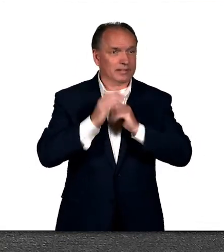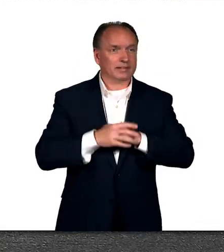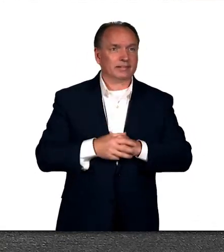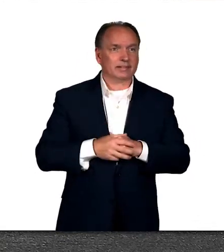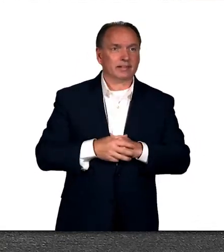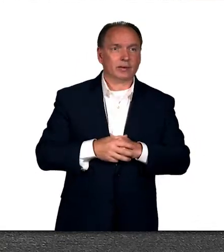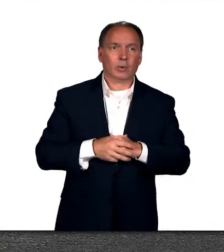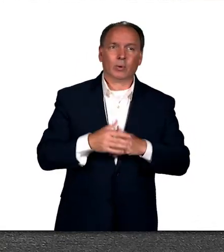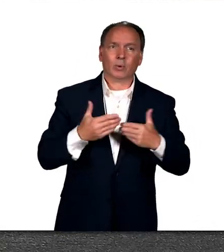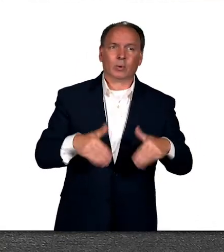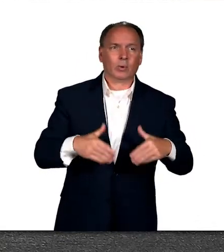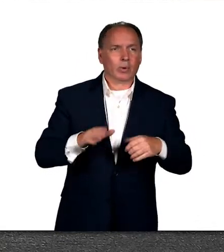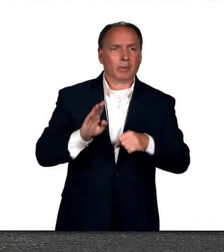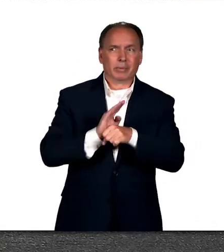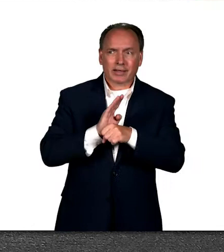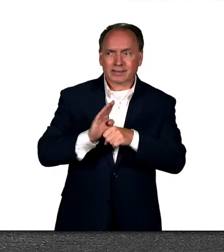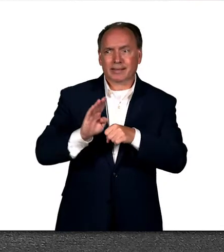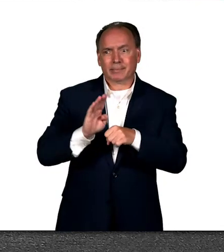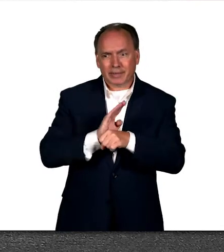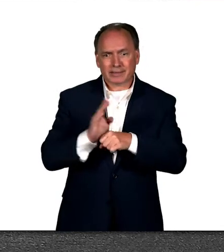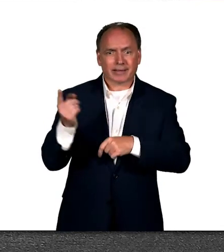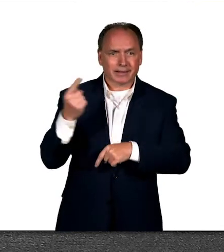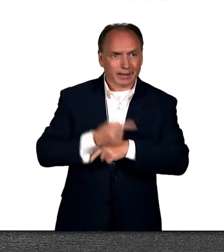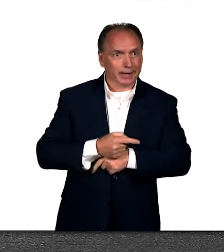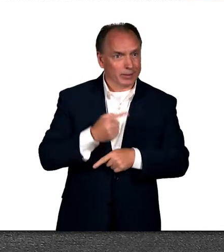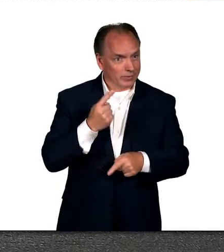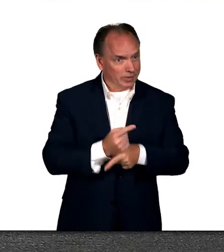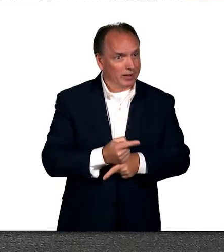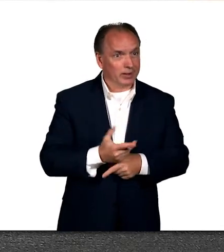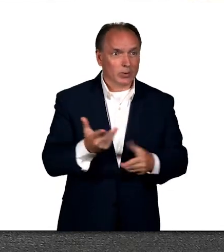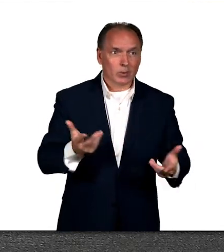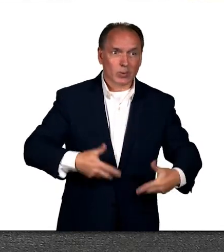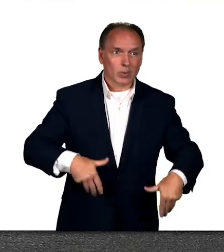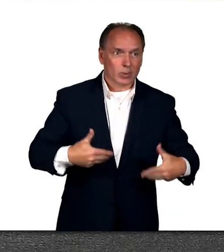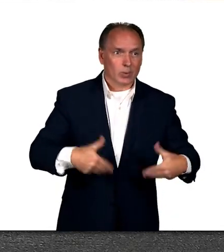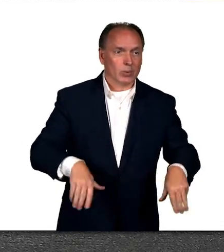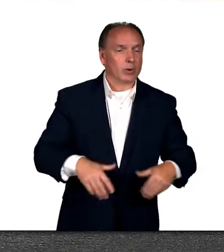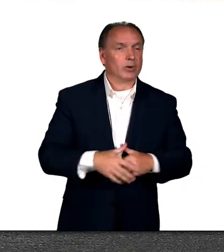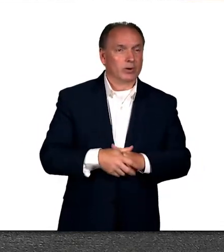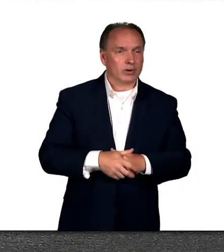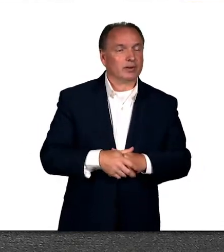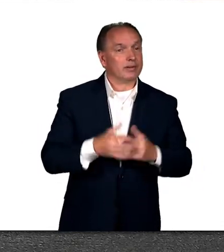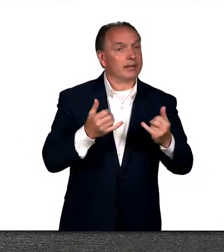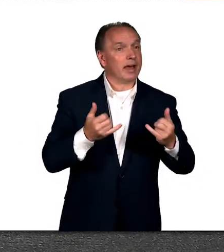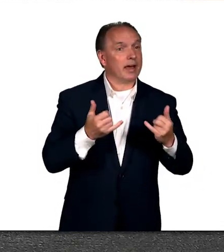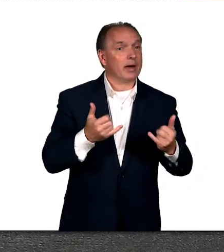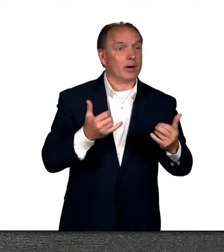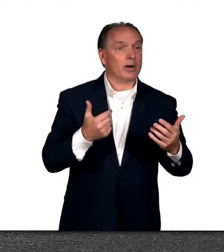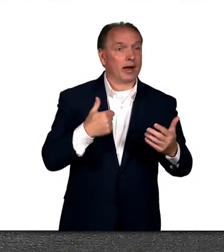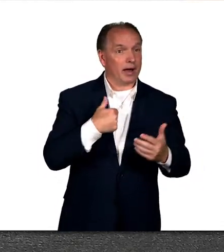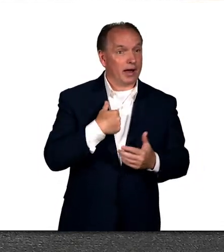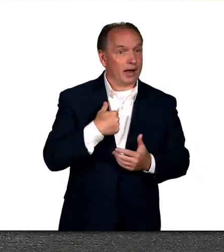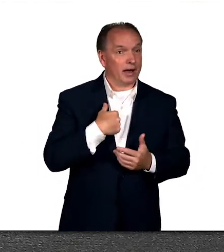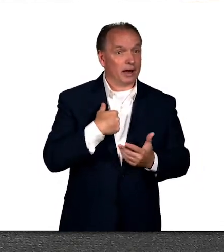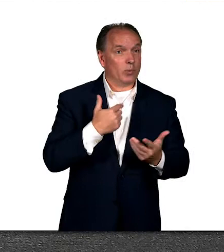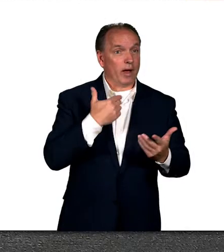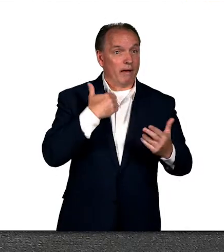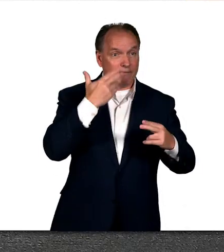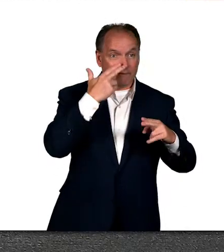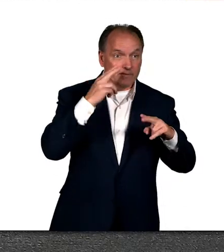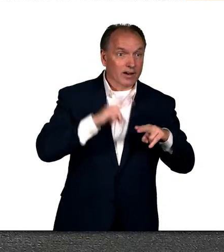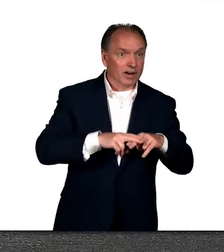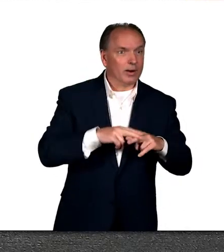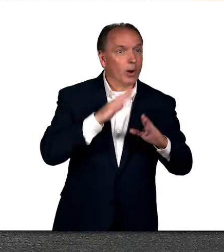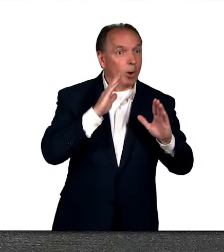That is one busy, busy day, isn't it? Wow. Well, now I am going to have